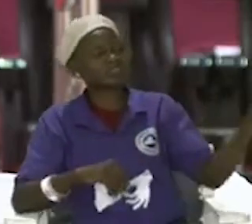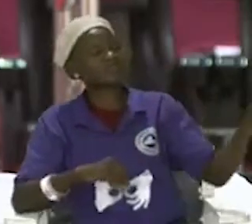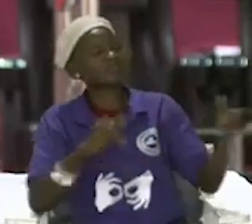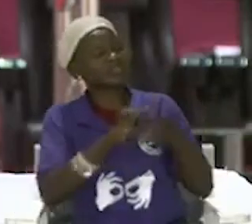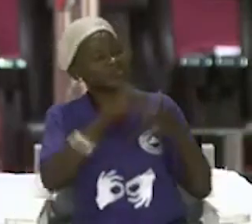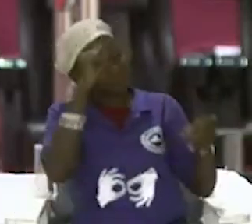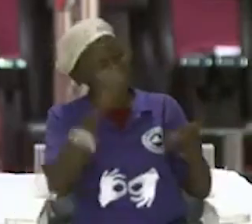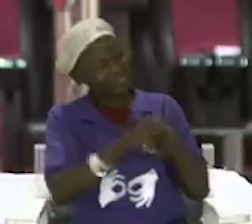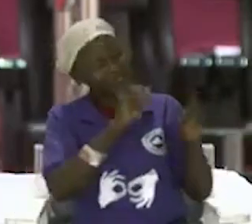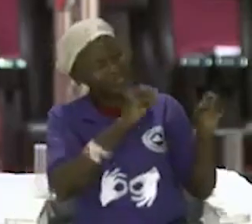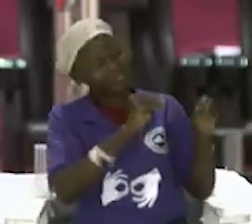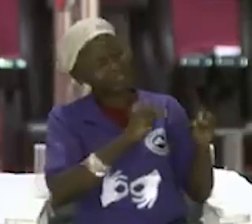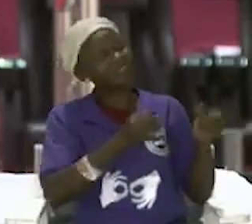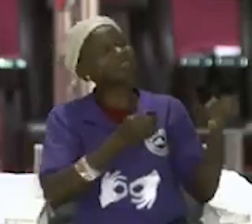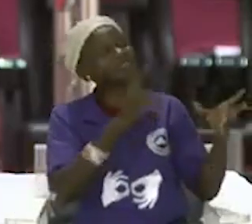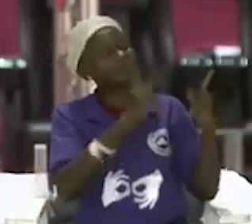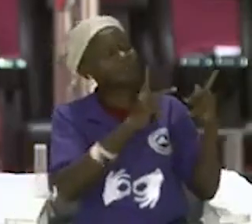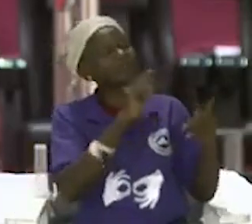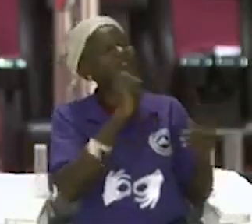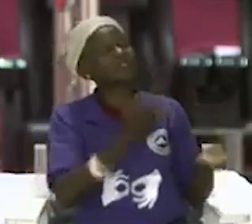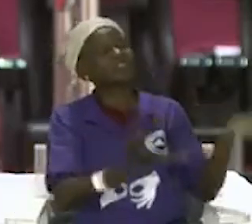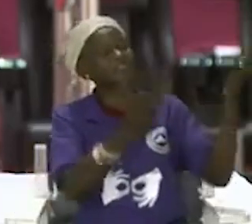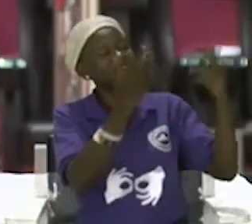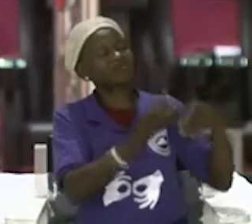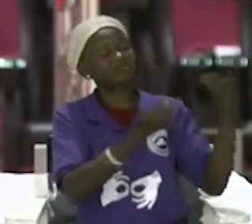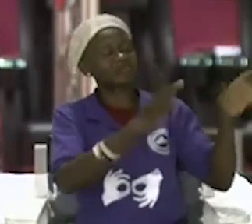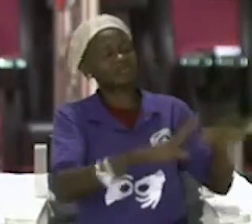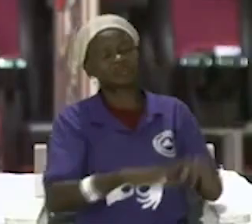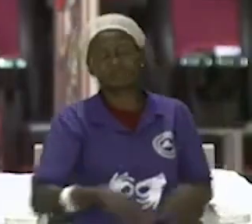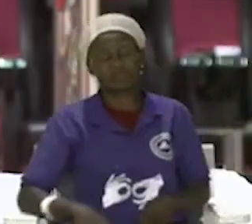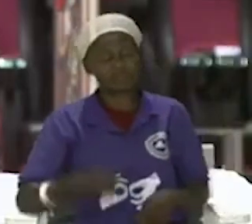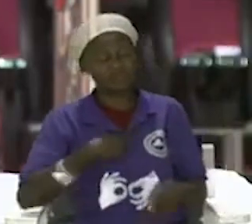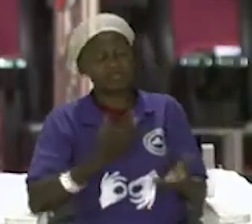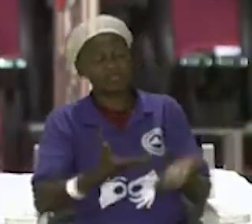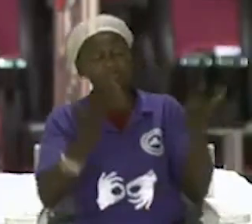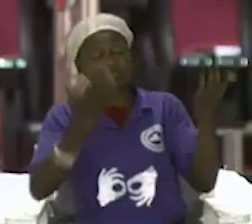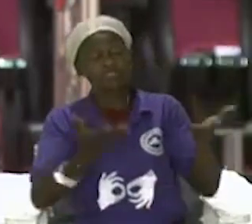teaching. How many people has he raised from the dead?"